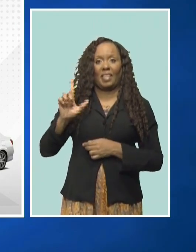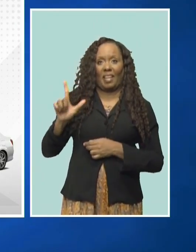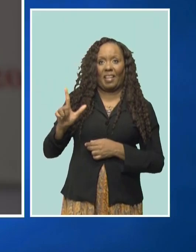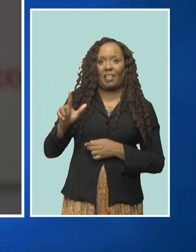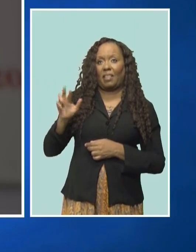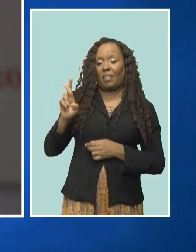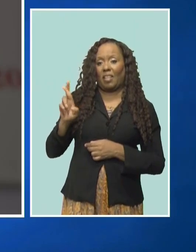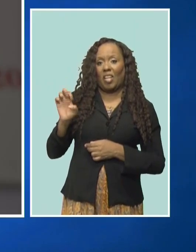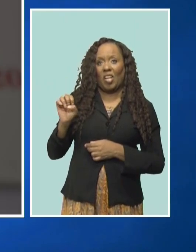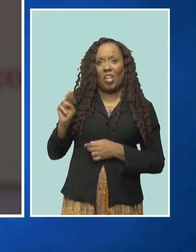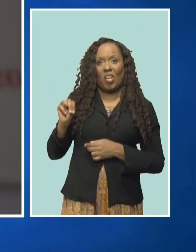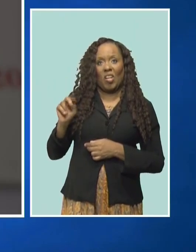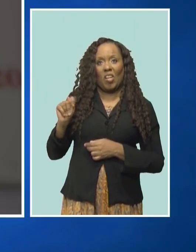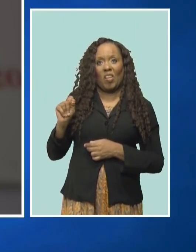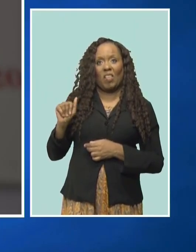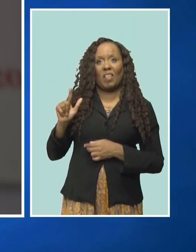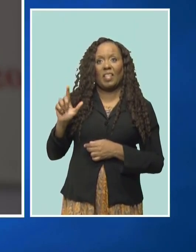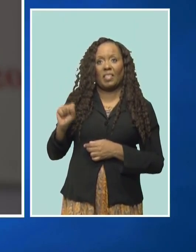email us at